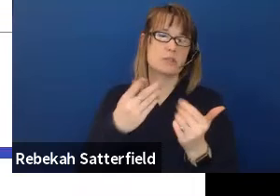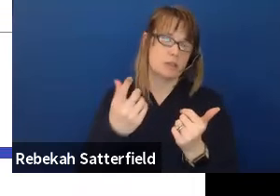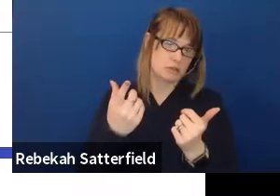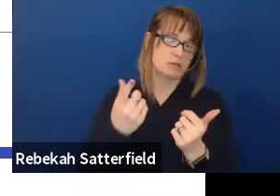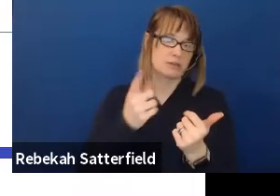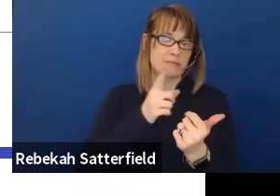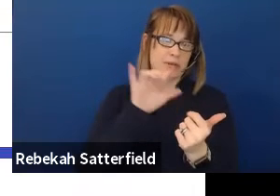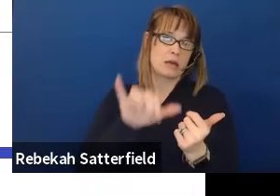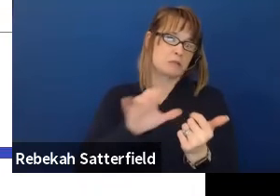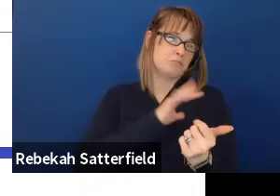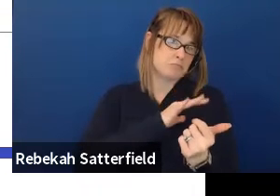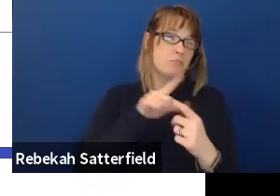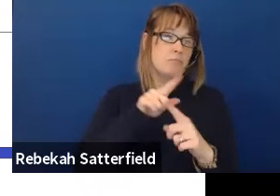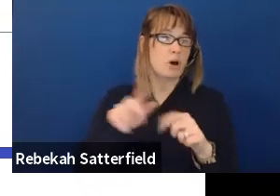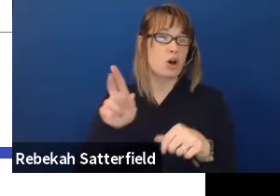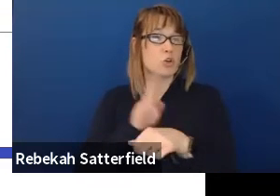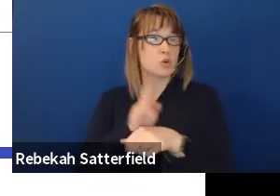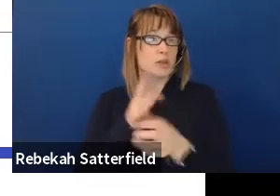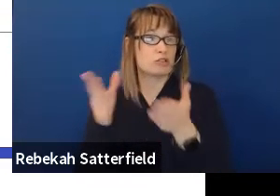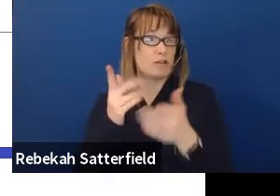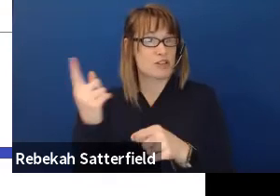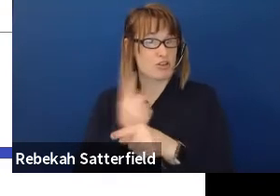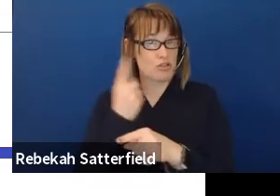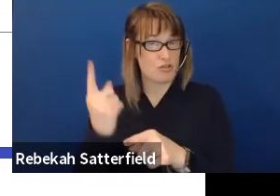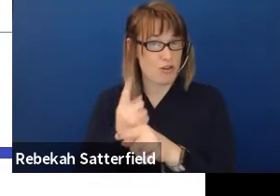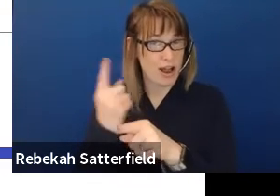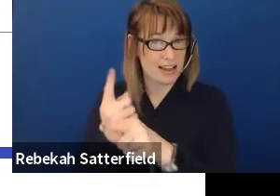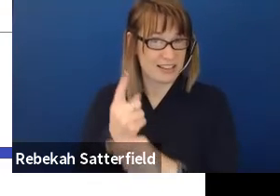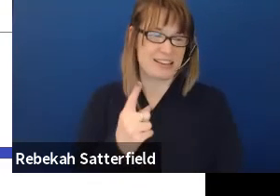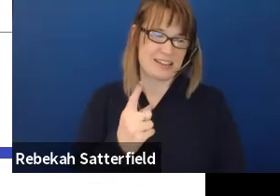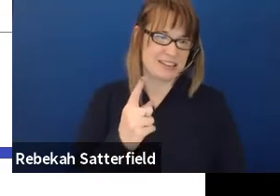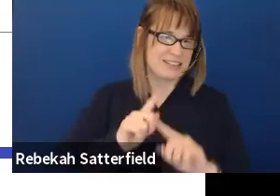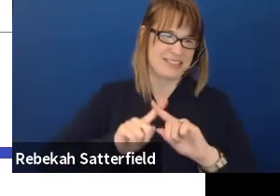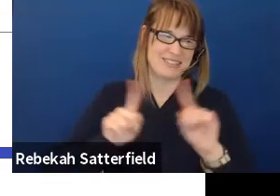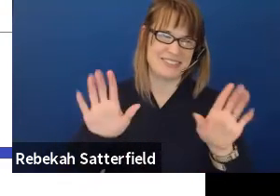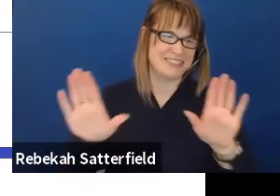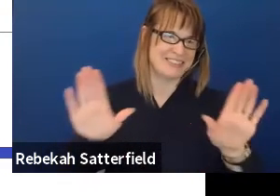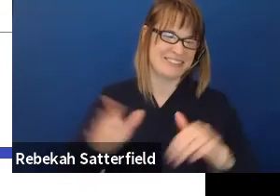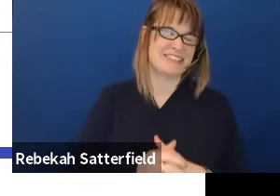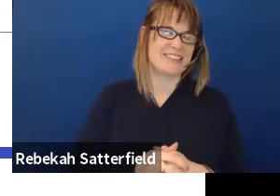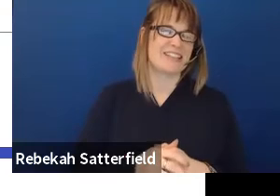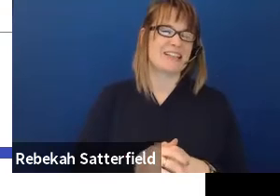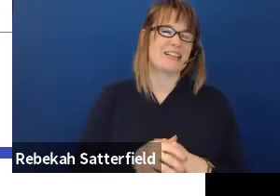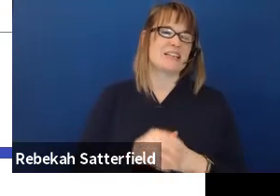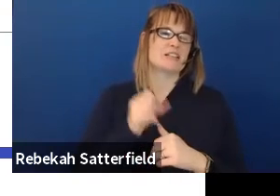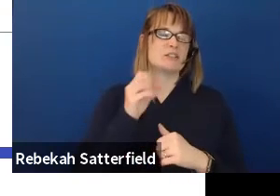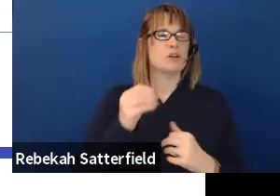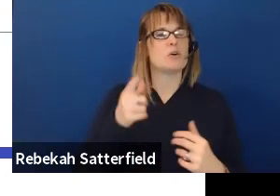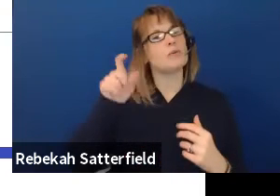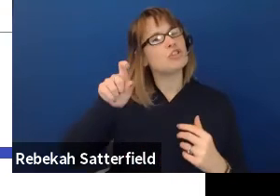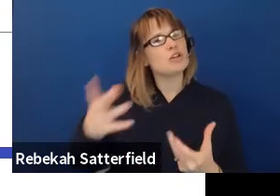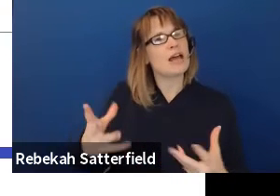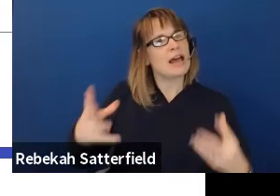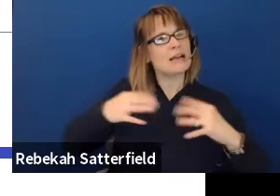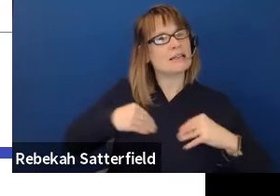thing, but using the service correctly is another thing entirely. Accepting the interpreter as an integral